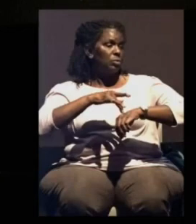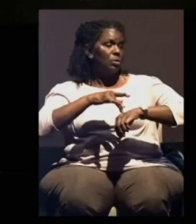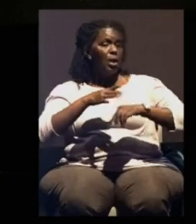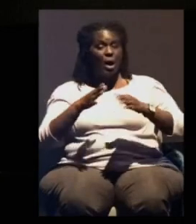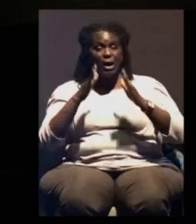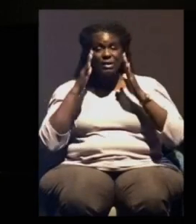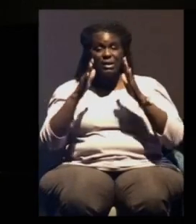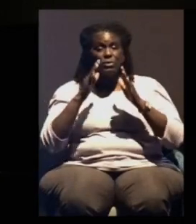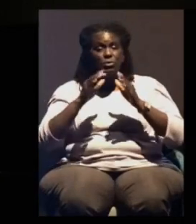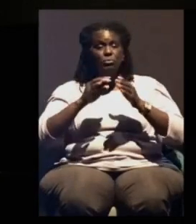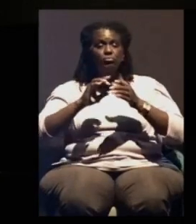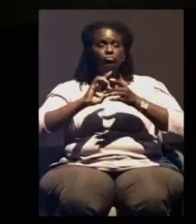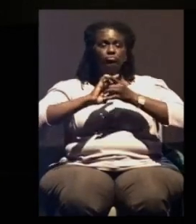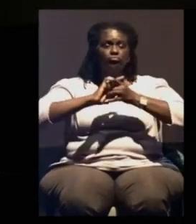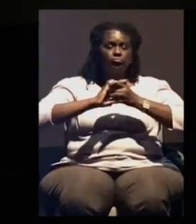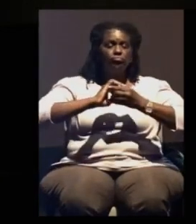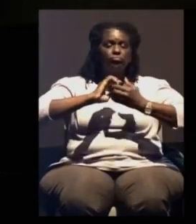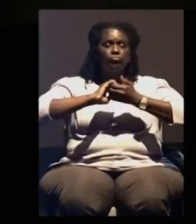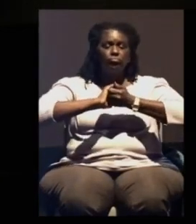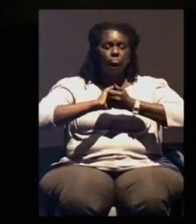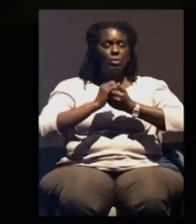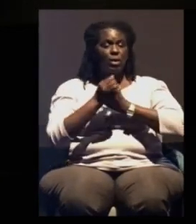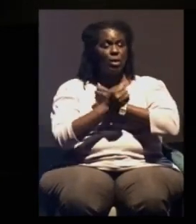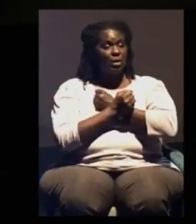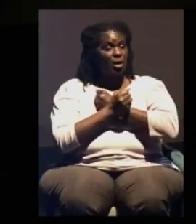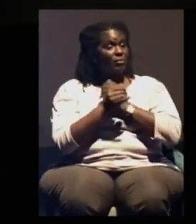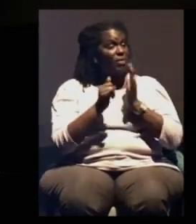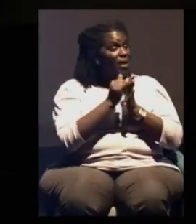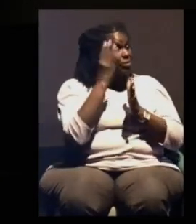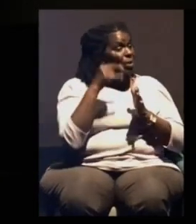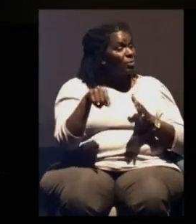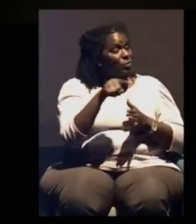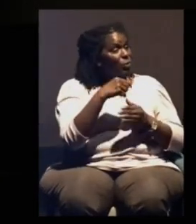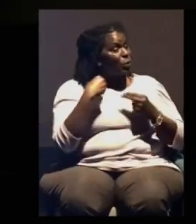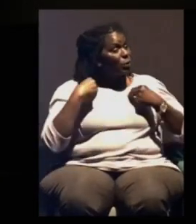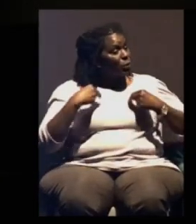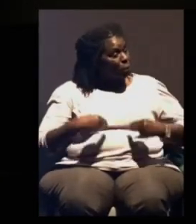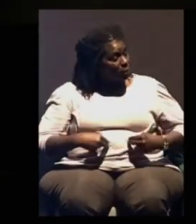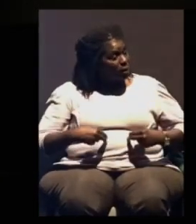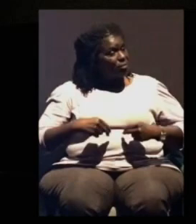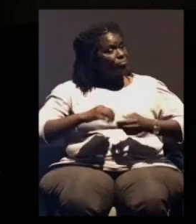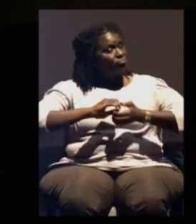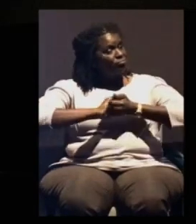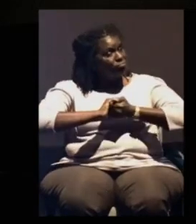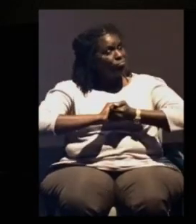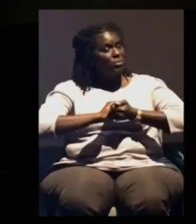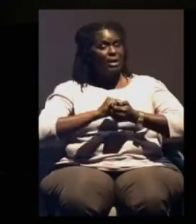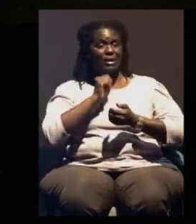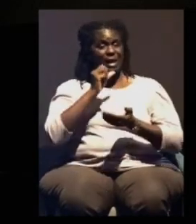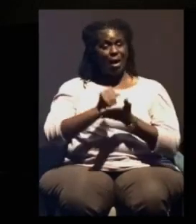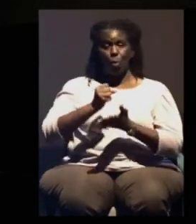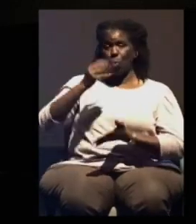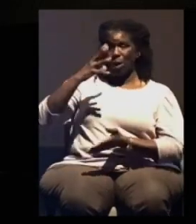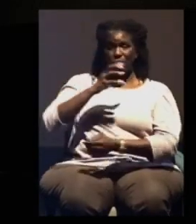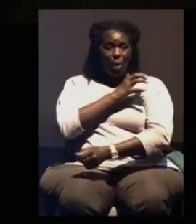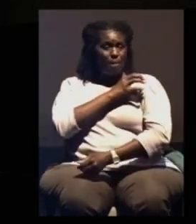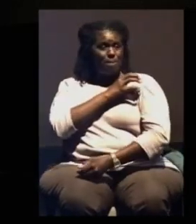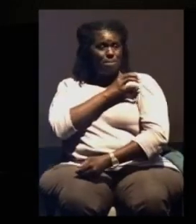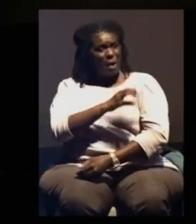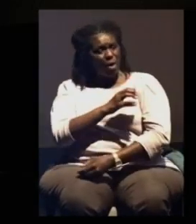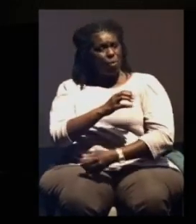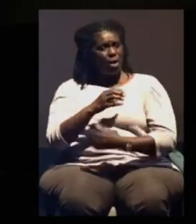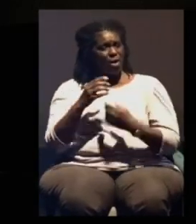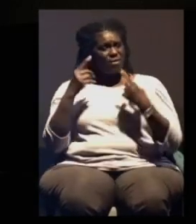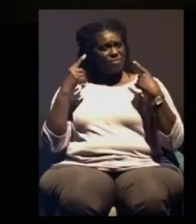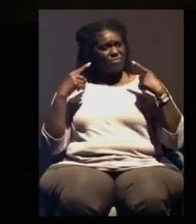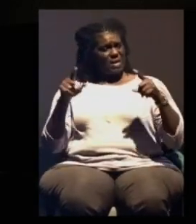attention, companionship, and love. That's what makes you human. It's not wealth, power, and fame